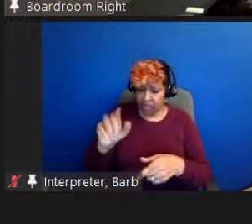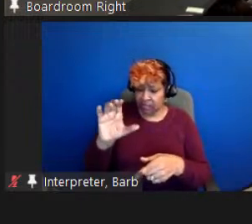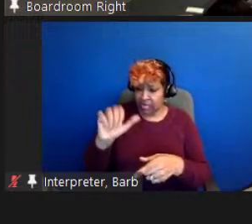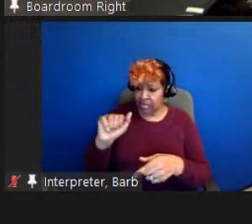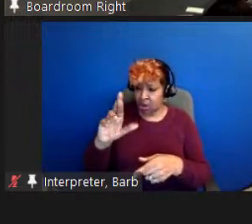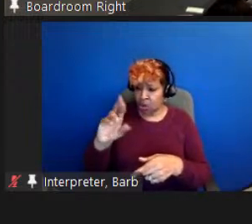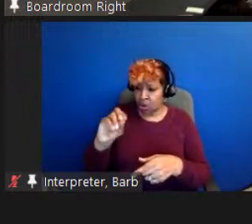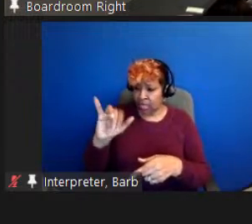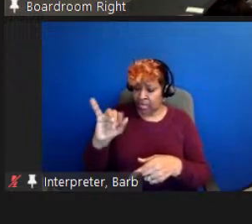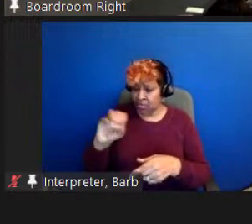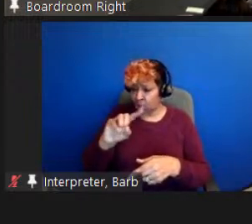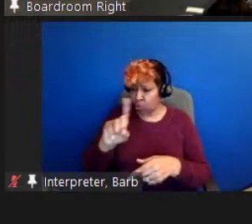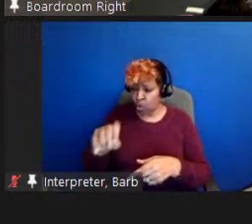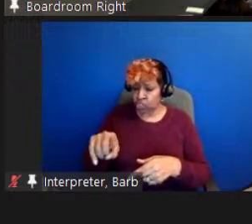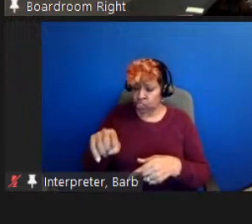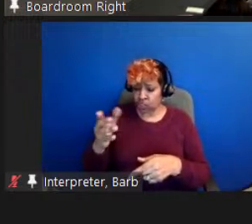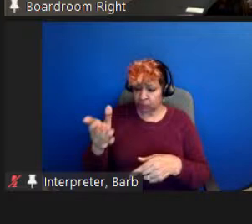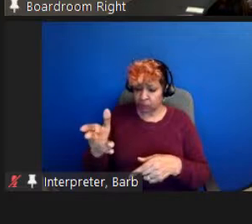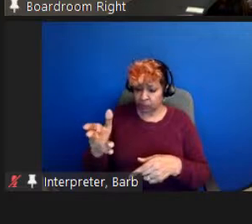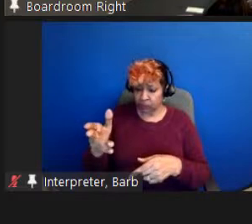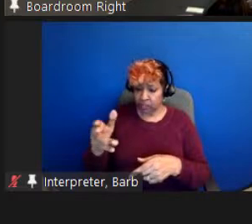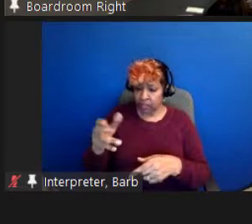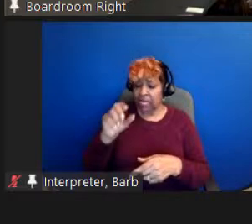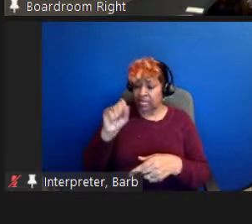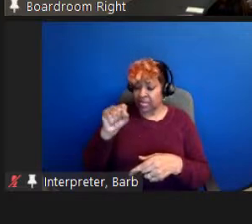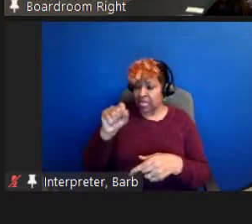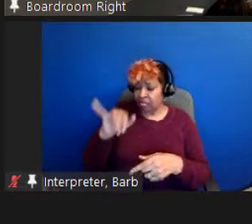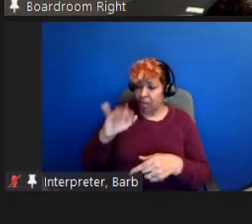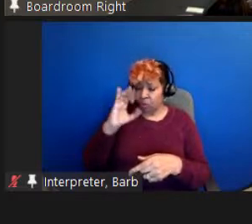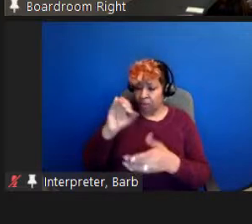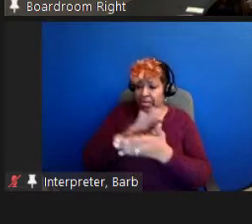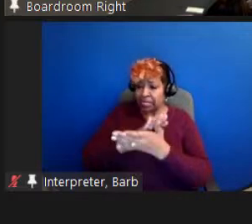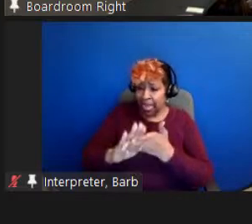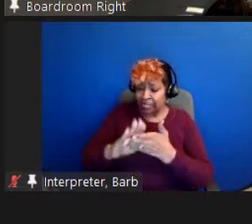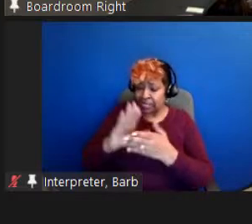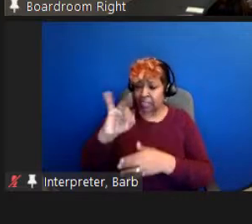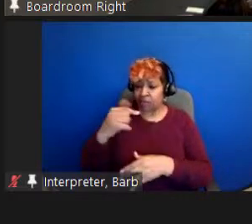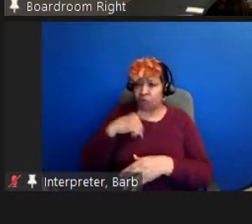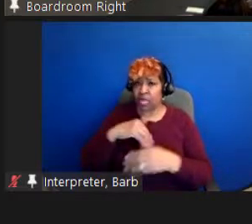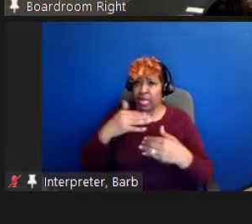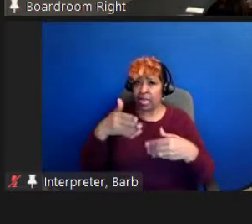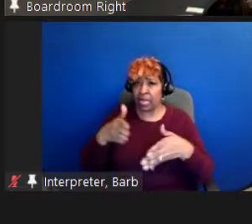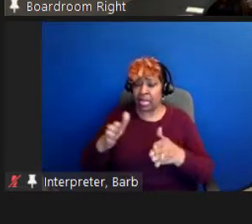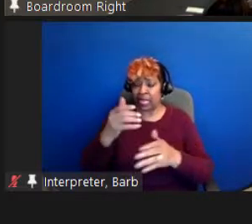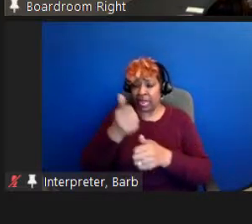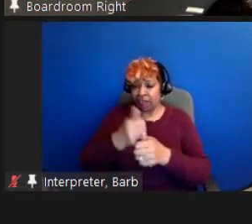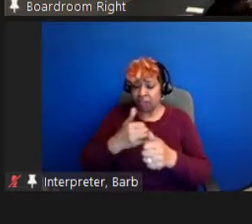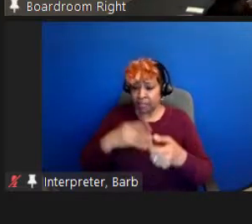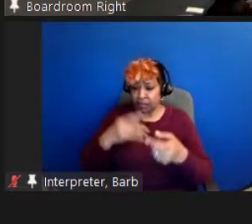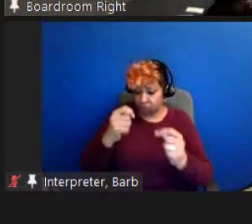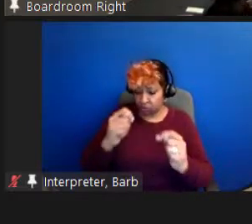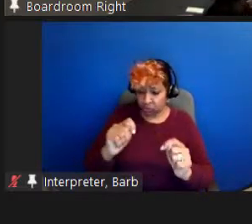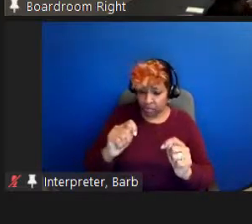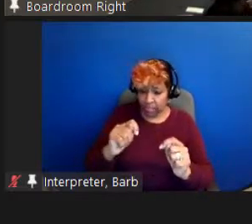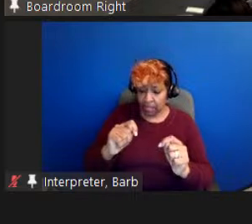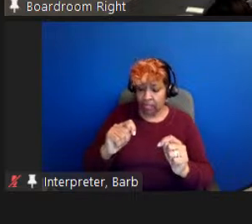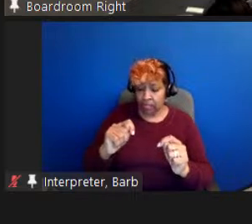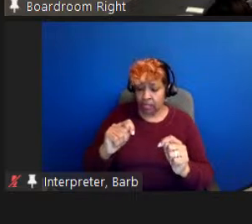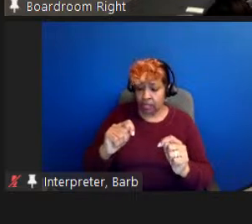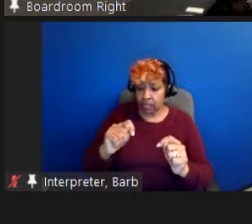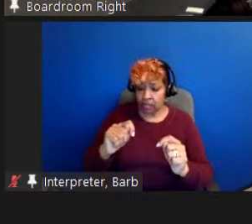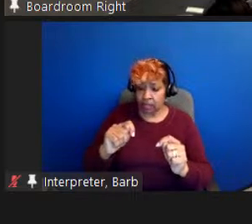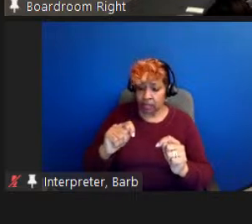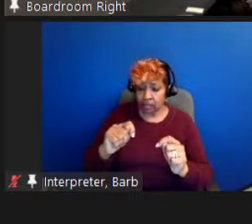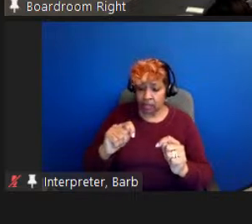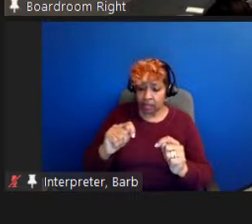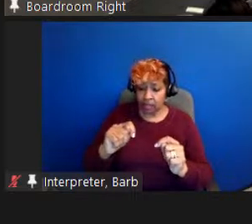think that would be nice if we let everybody take a stab at it, and then let's let everybody ask